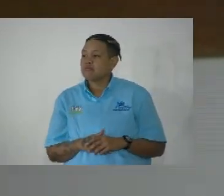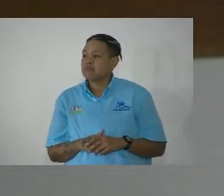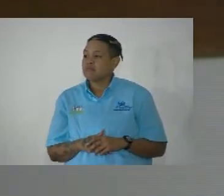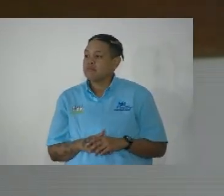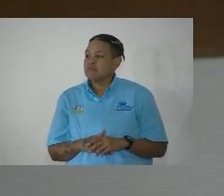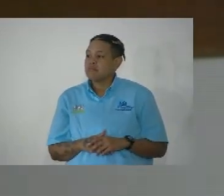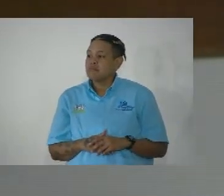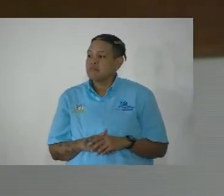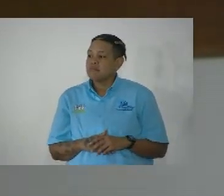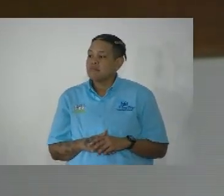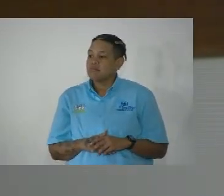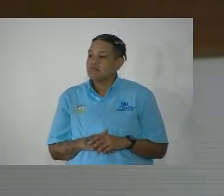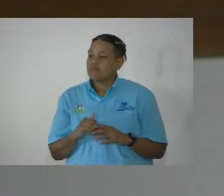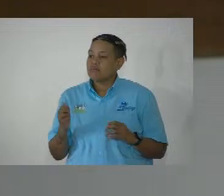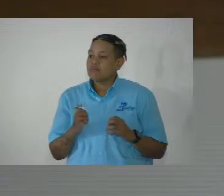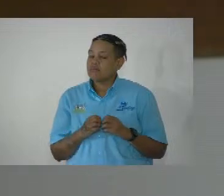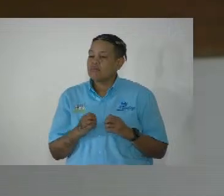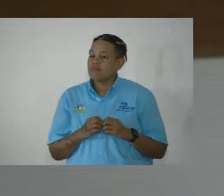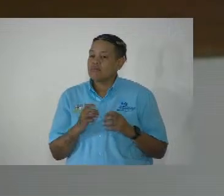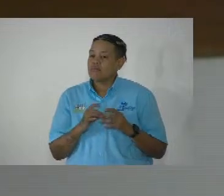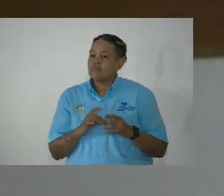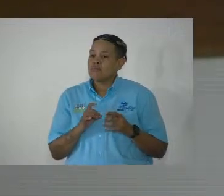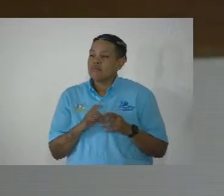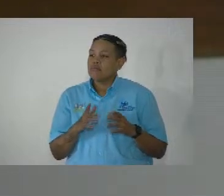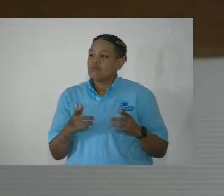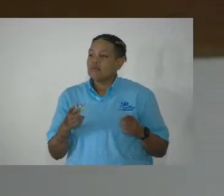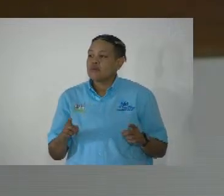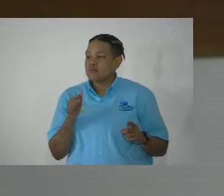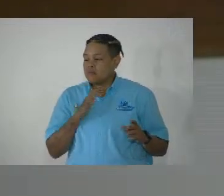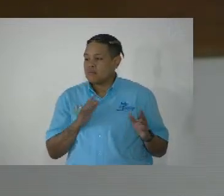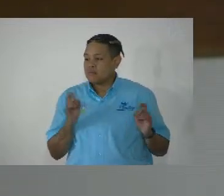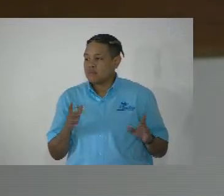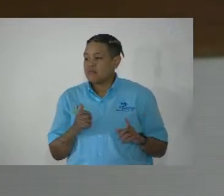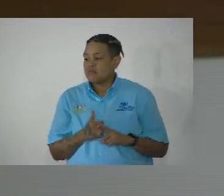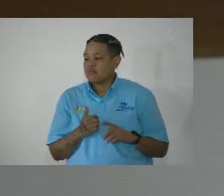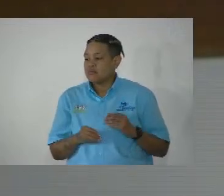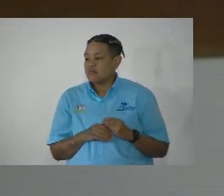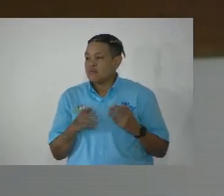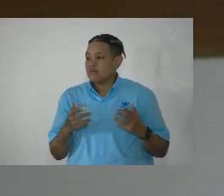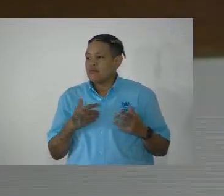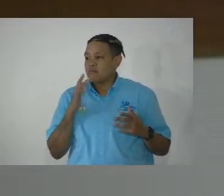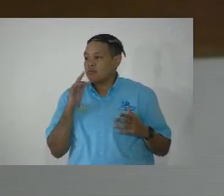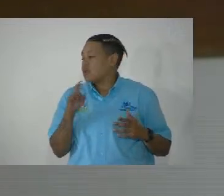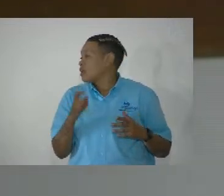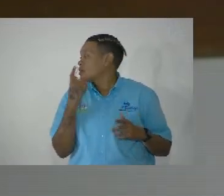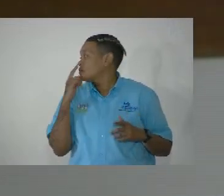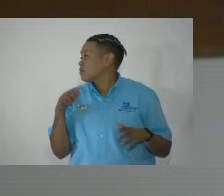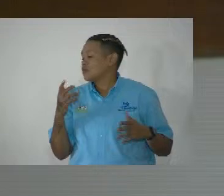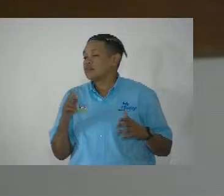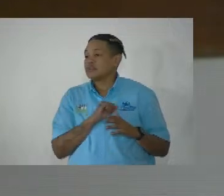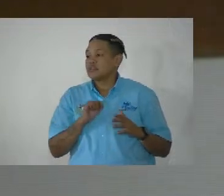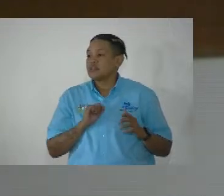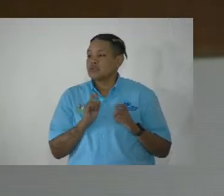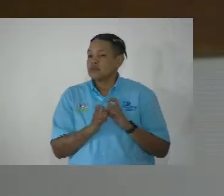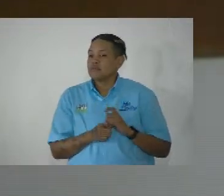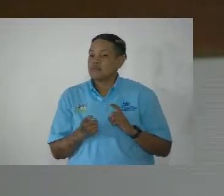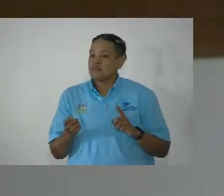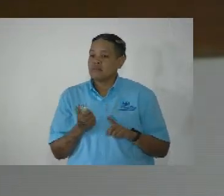Unless there is any other comment on it, Madam Speaker, I would ask for the Senate